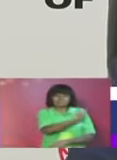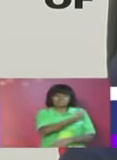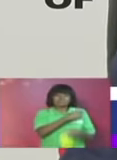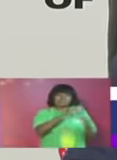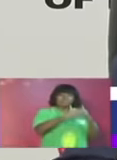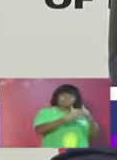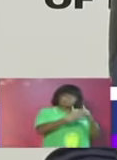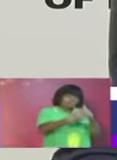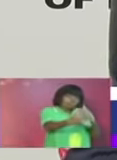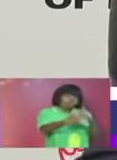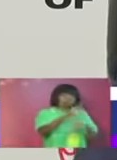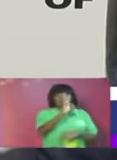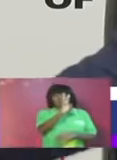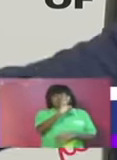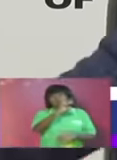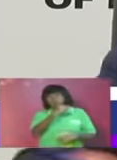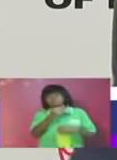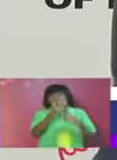The allocation is as follows.